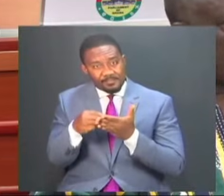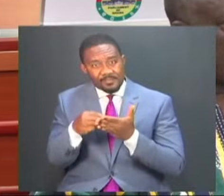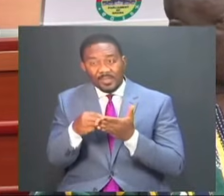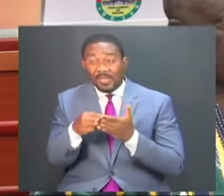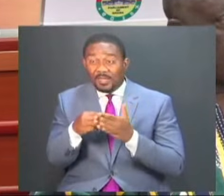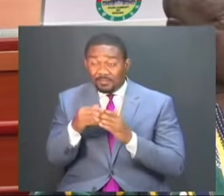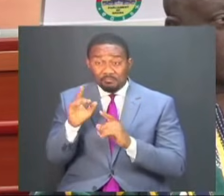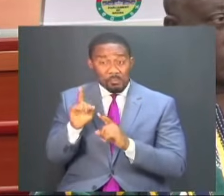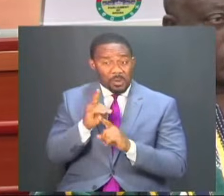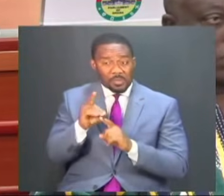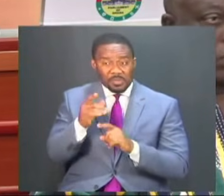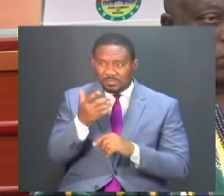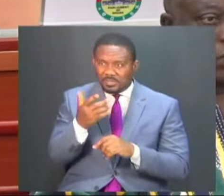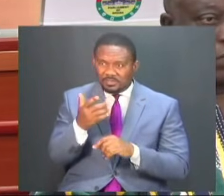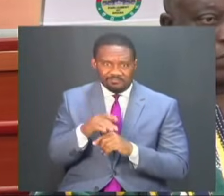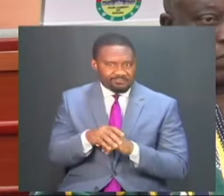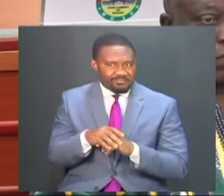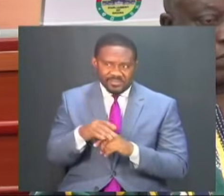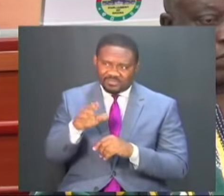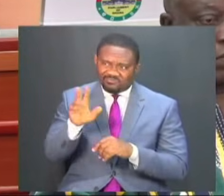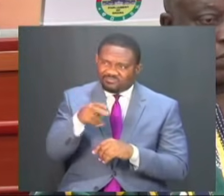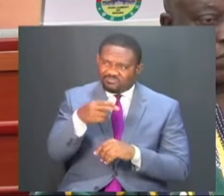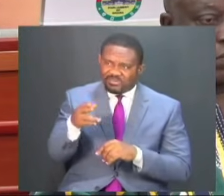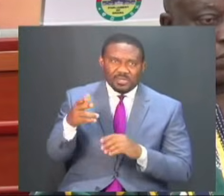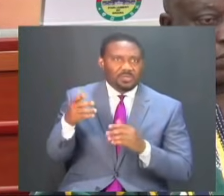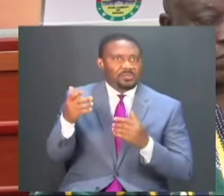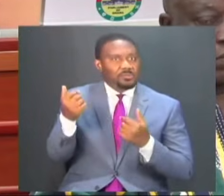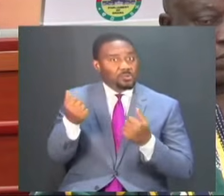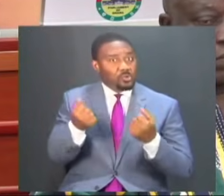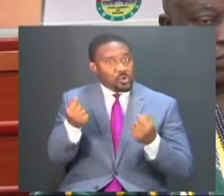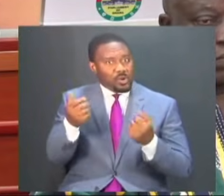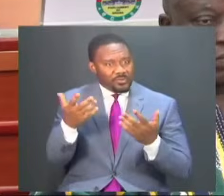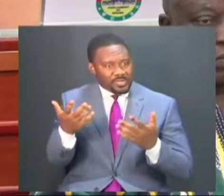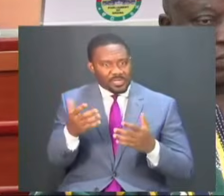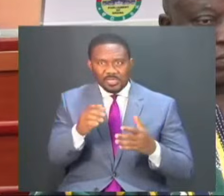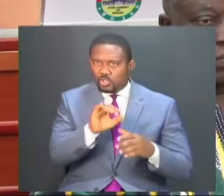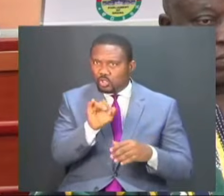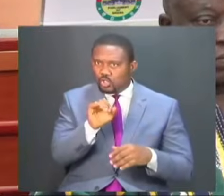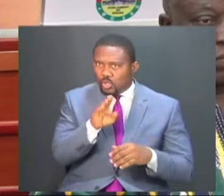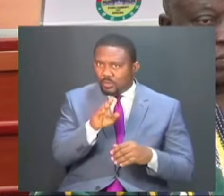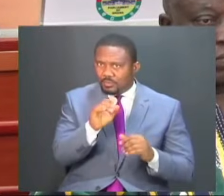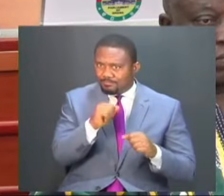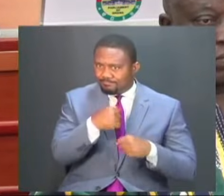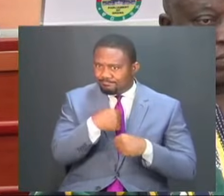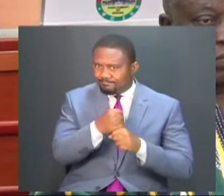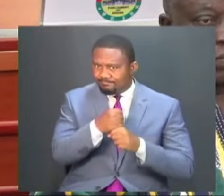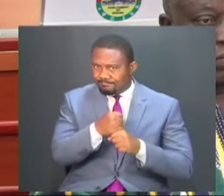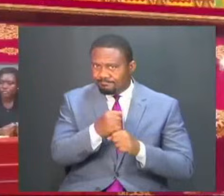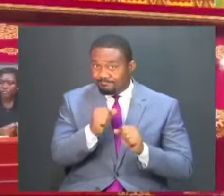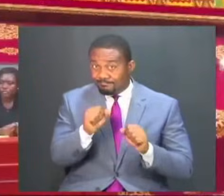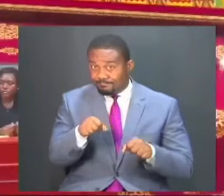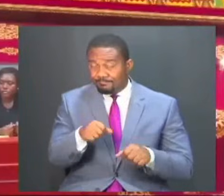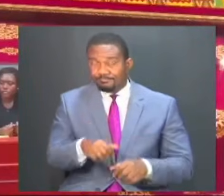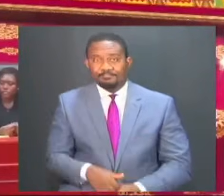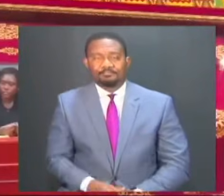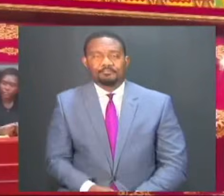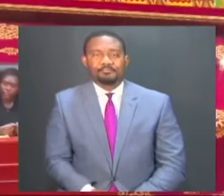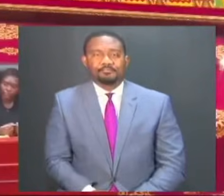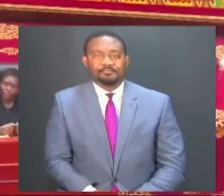discipline the recalcitrant drivers and also create jobs for our people. Mr. Speaker, thank you for the opportunity.